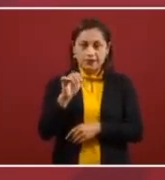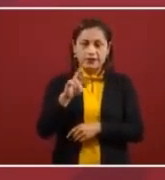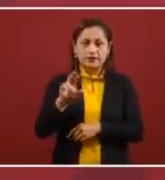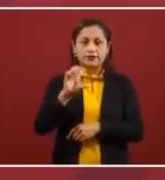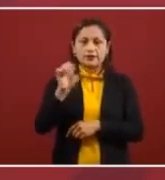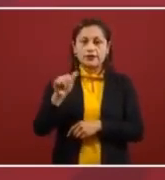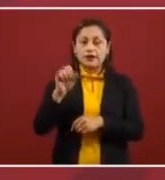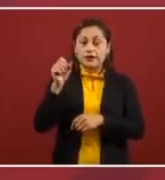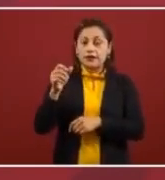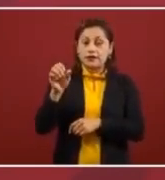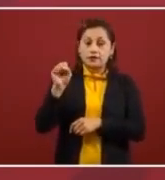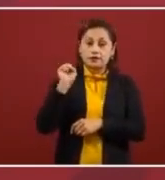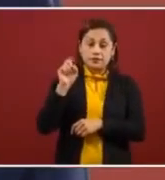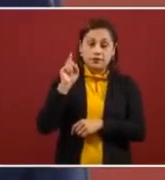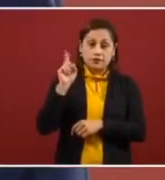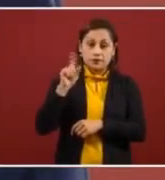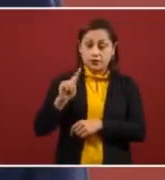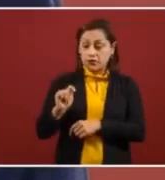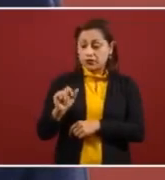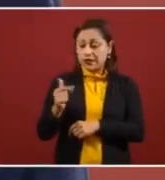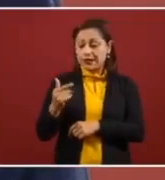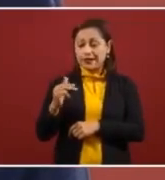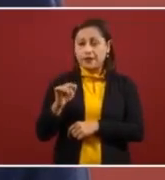we finished in Tlaquiaco.